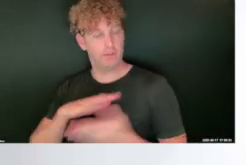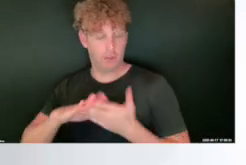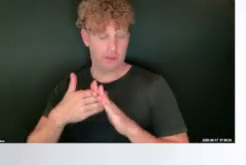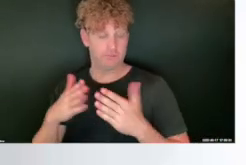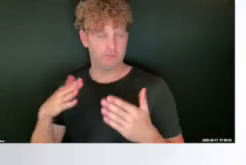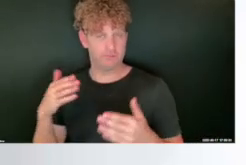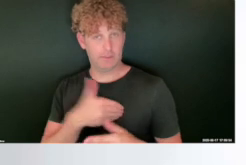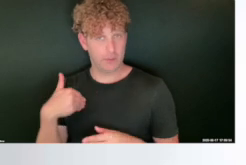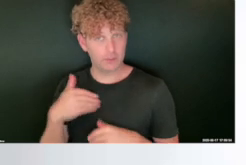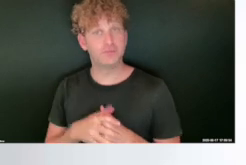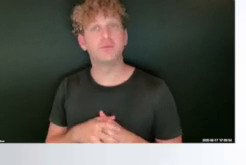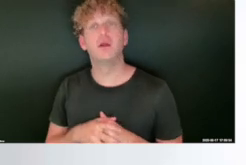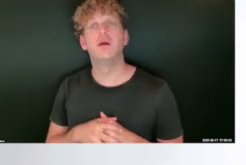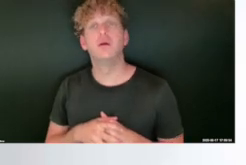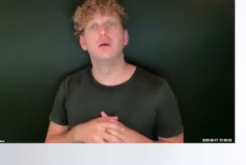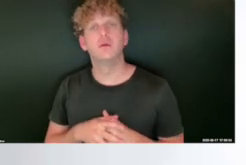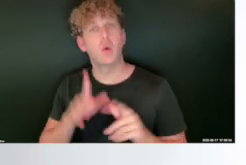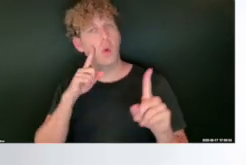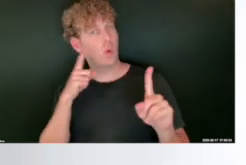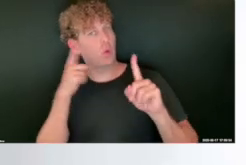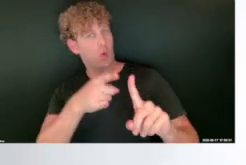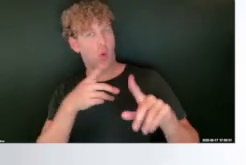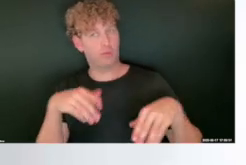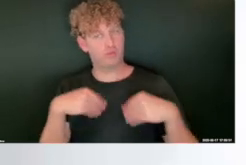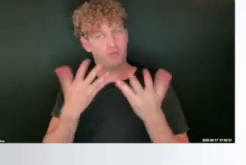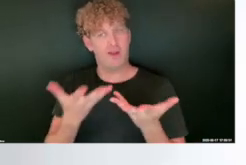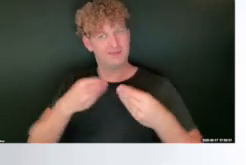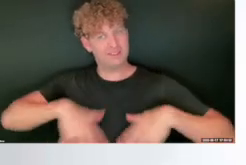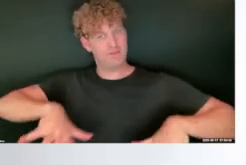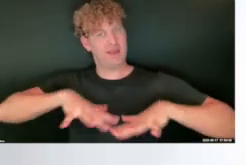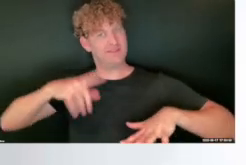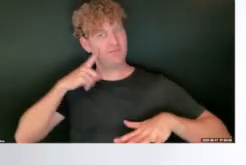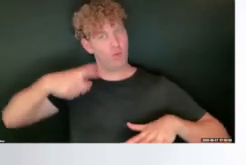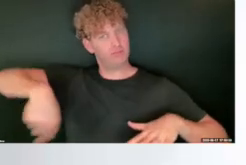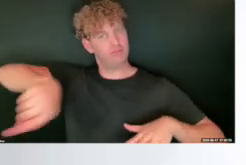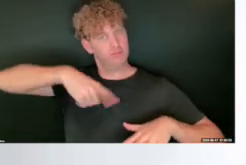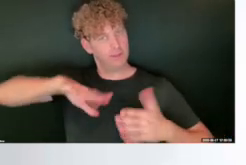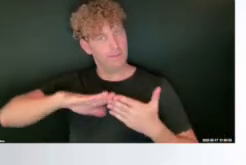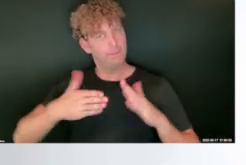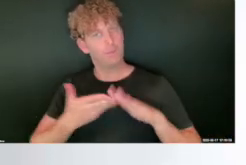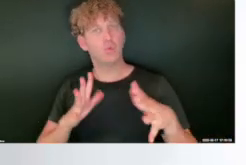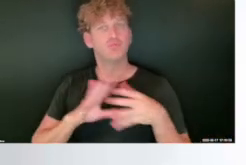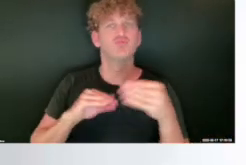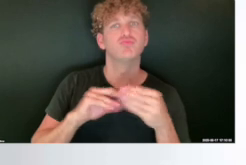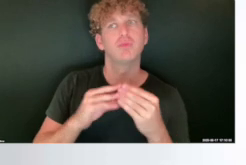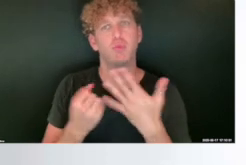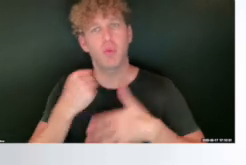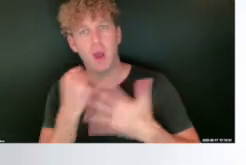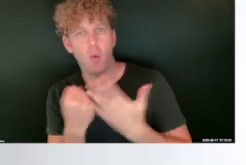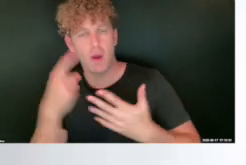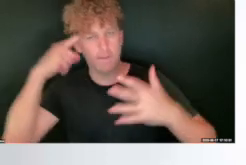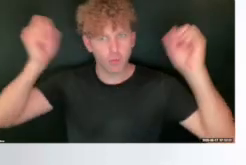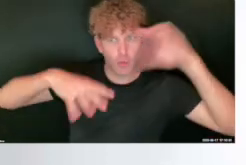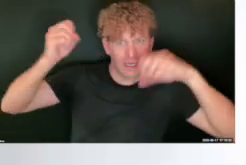year 2025-26 Clean Transportation Incentives Funding Plan. And note that we also call it the funding